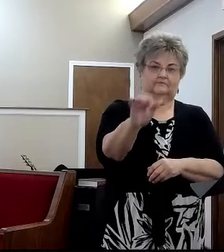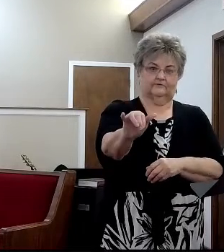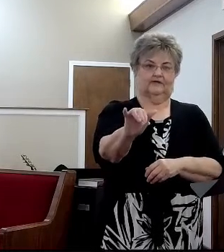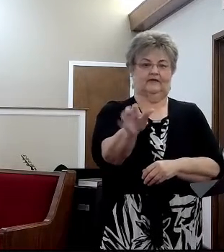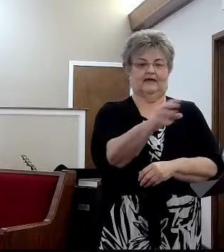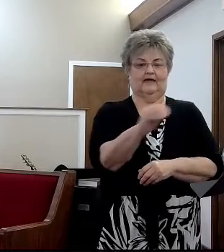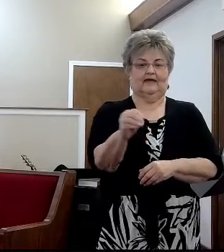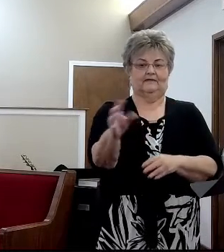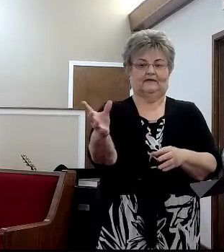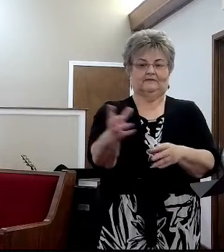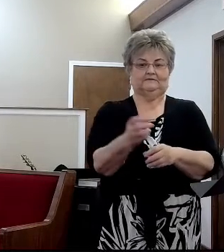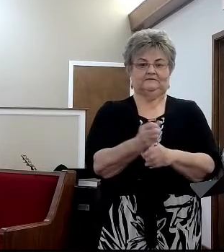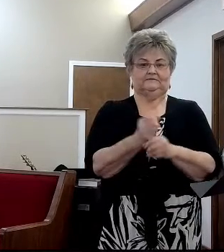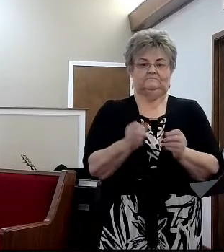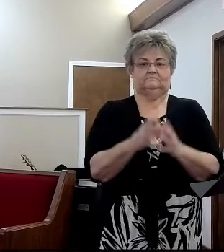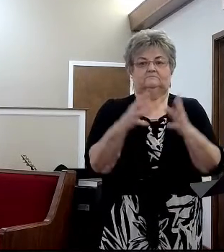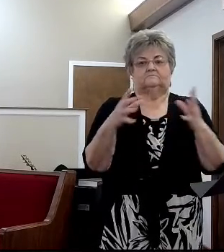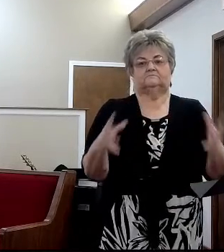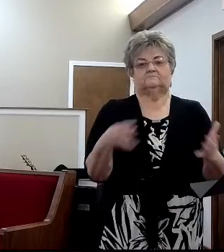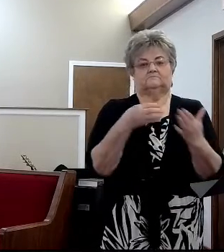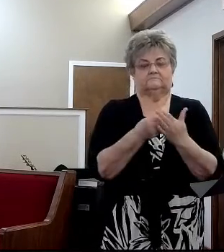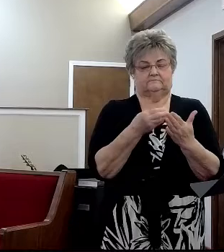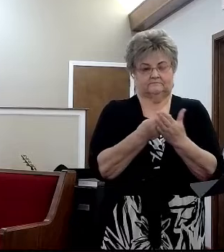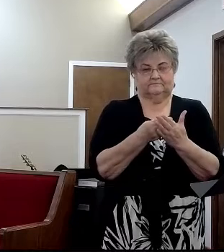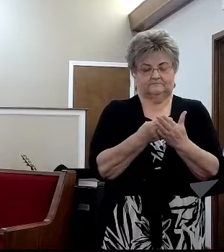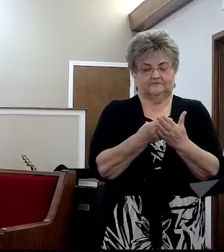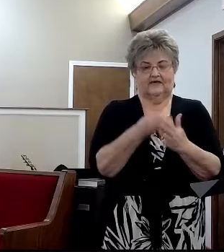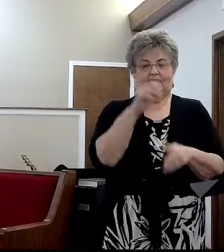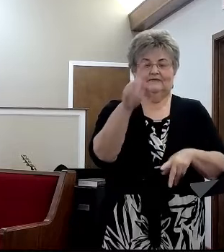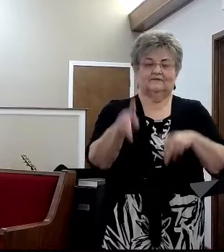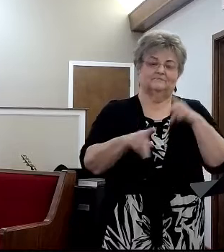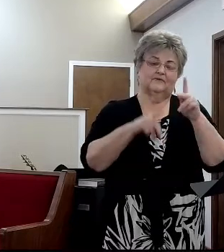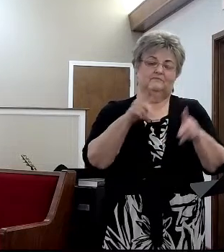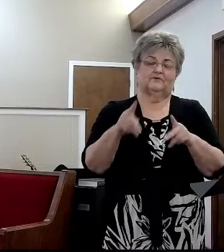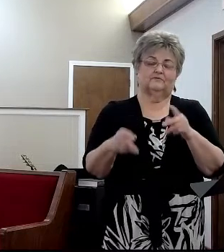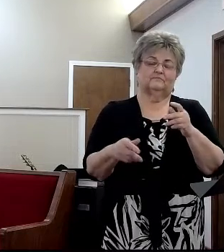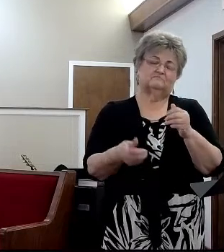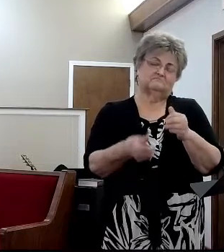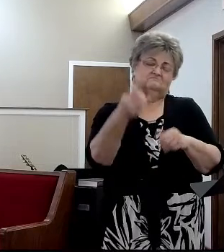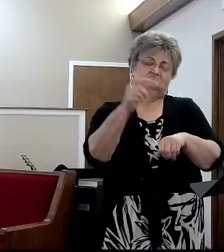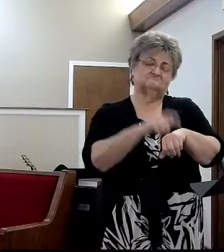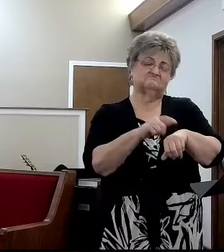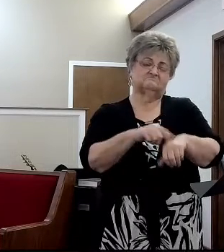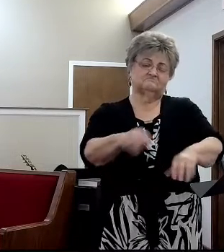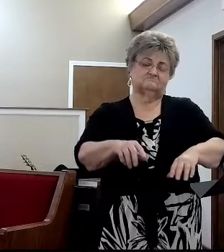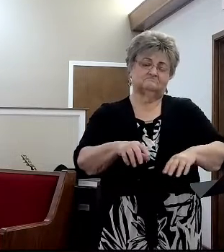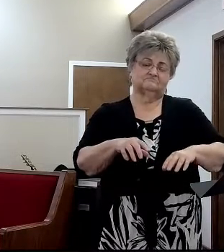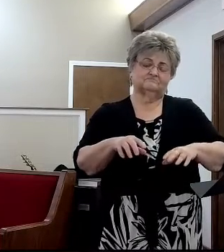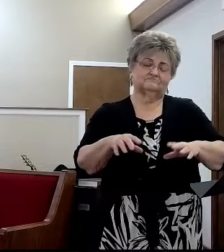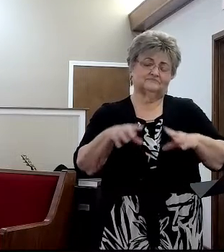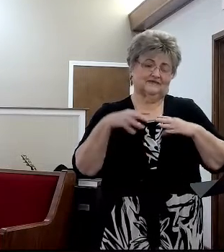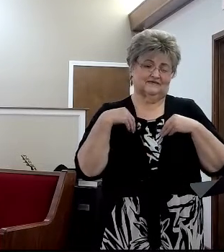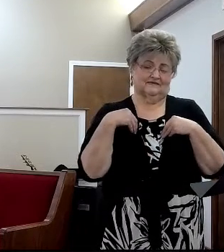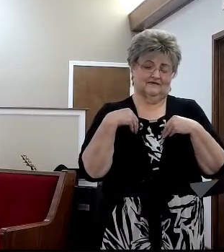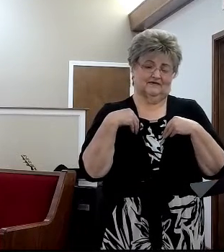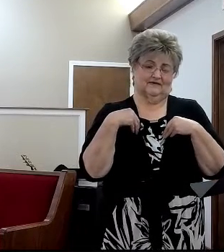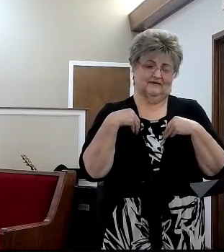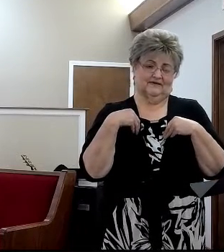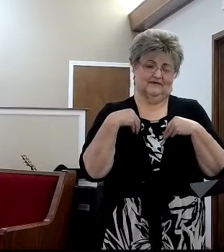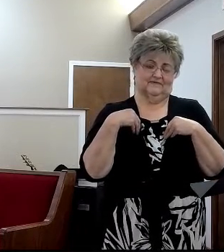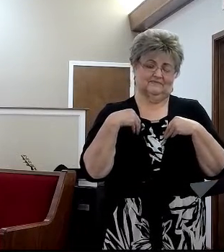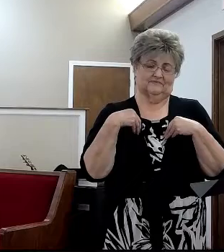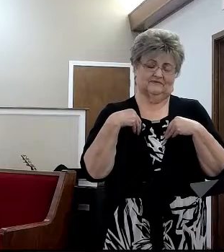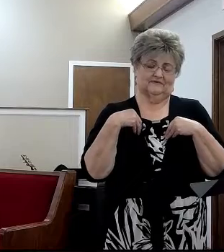And do people generally take the installments over time? No, but they're generally told